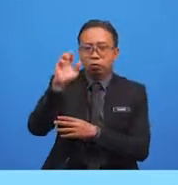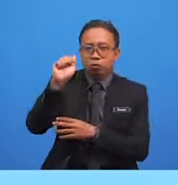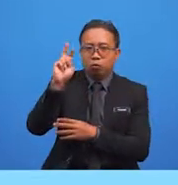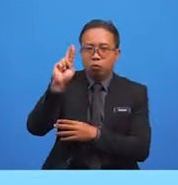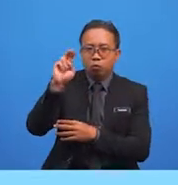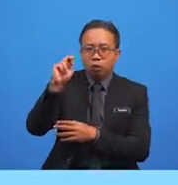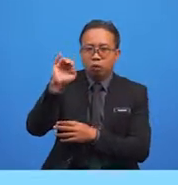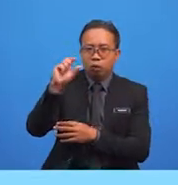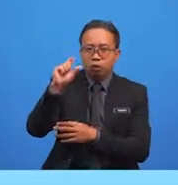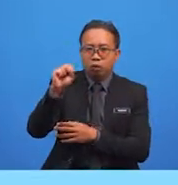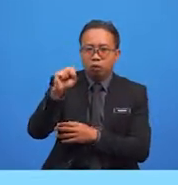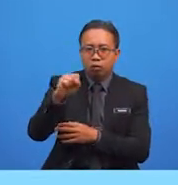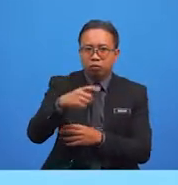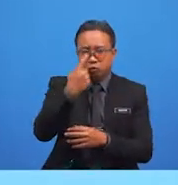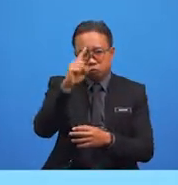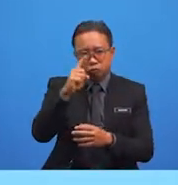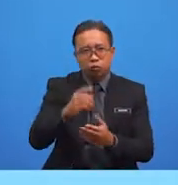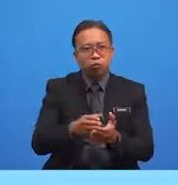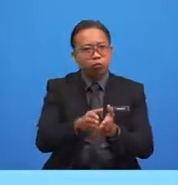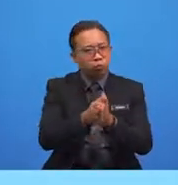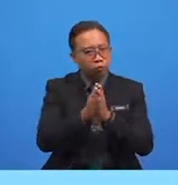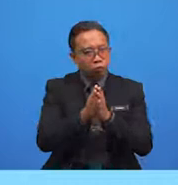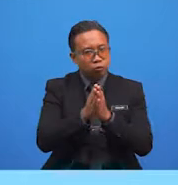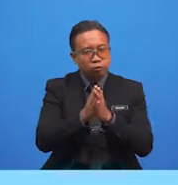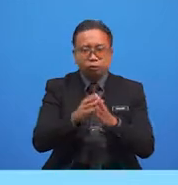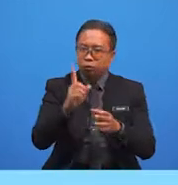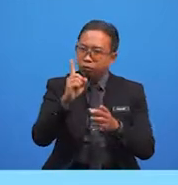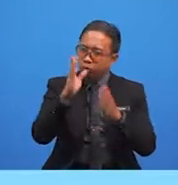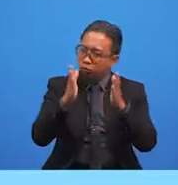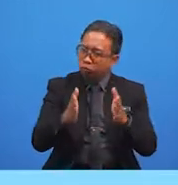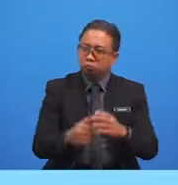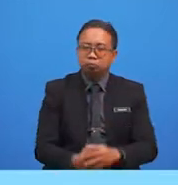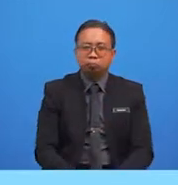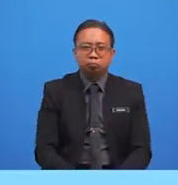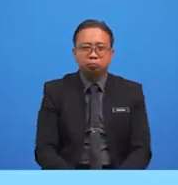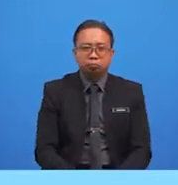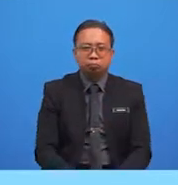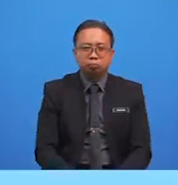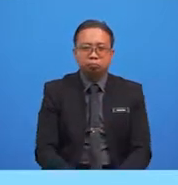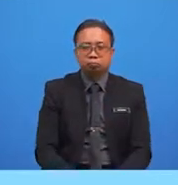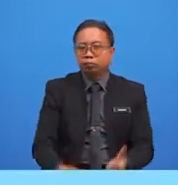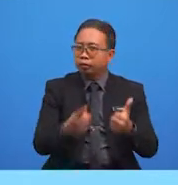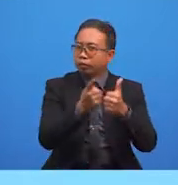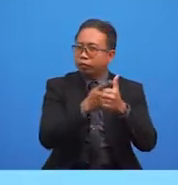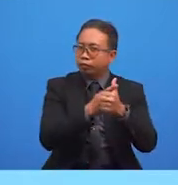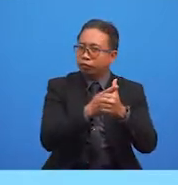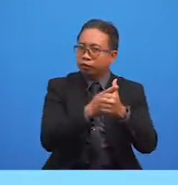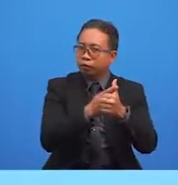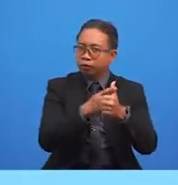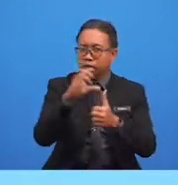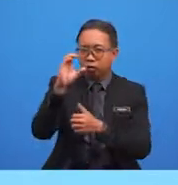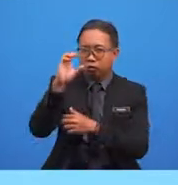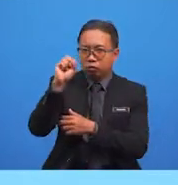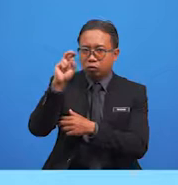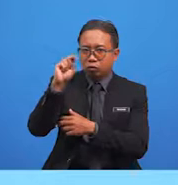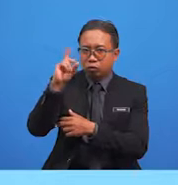threats, or for persuading someone. So first conditional